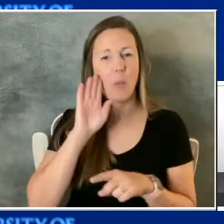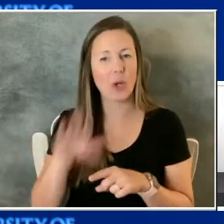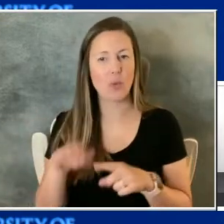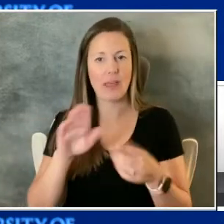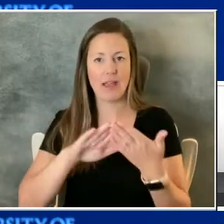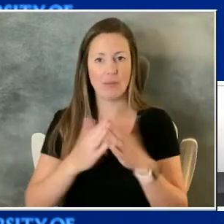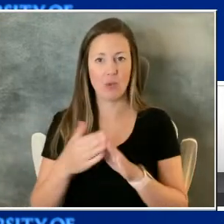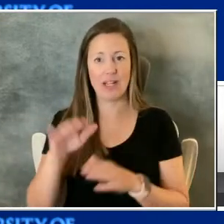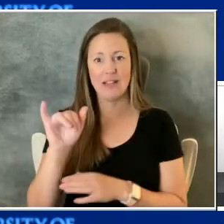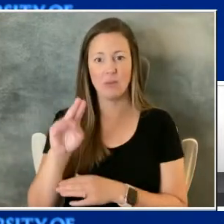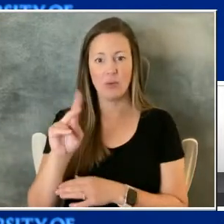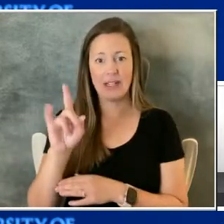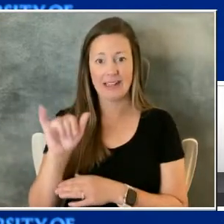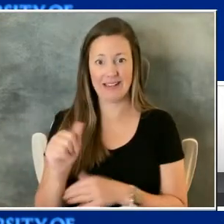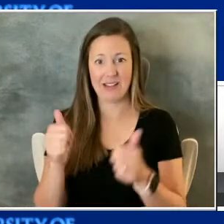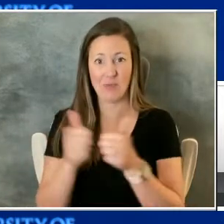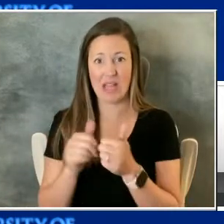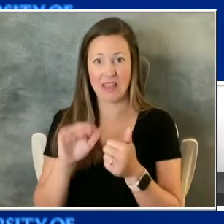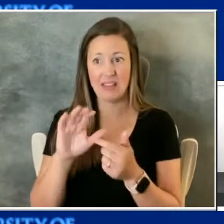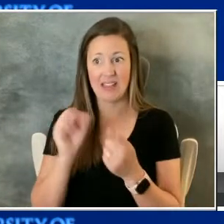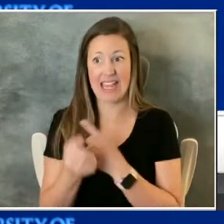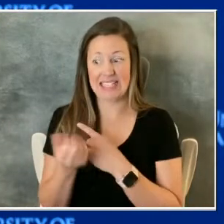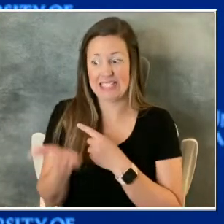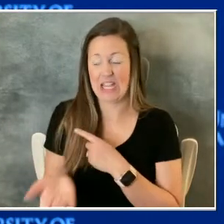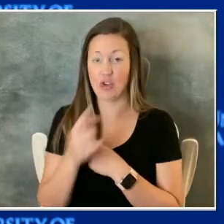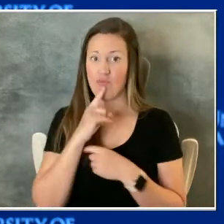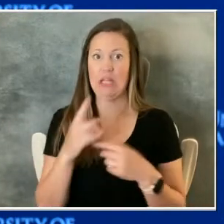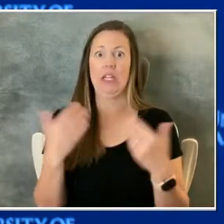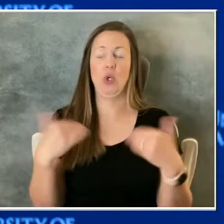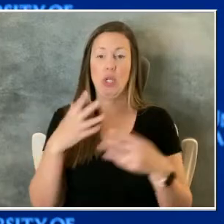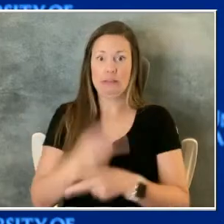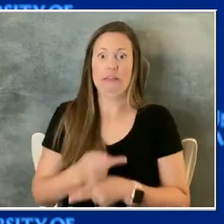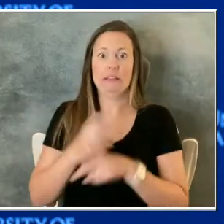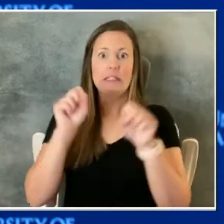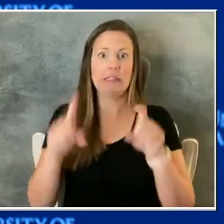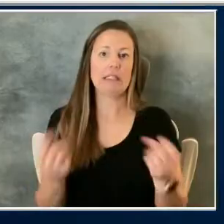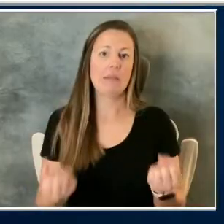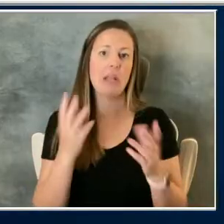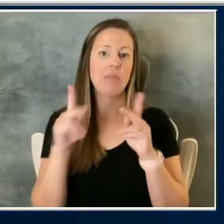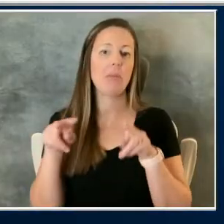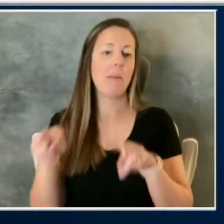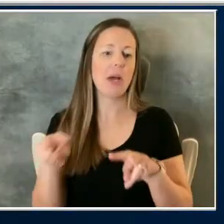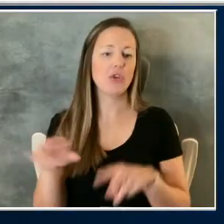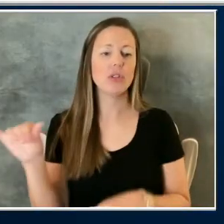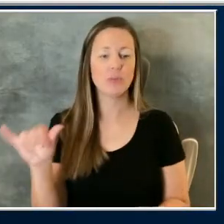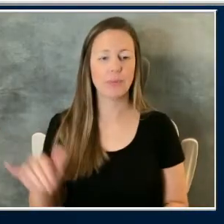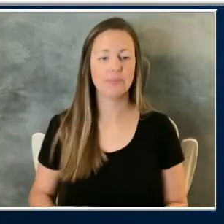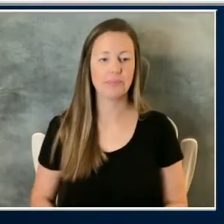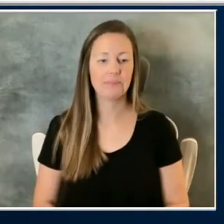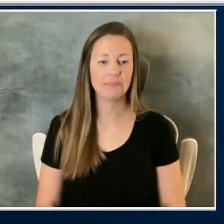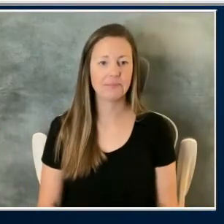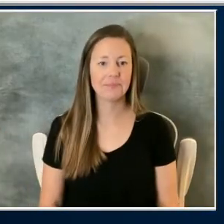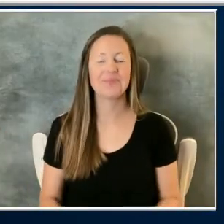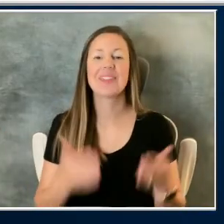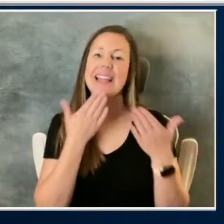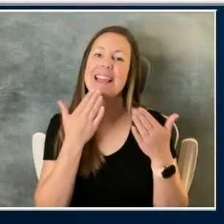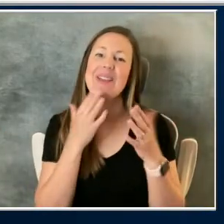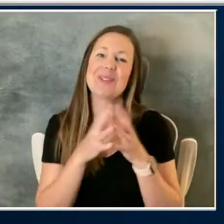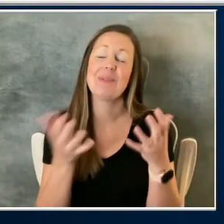are taking extreme precautions, testing a lot of people and monitoring them as well. All right, Hawk, thanks so much. Yeah. Any reporters with us